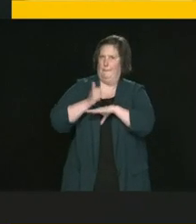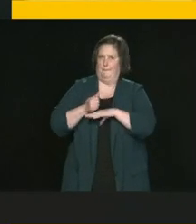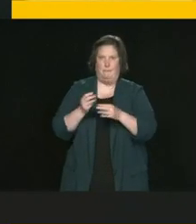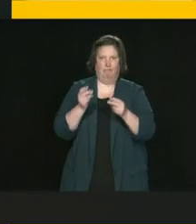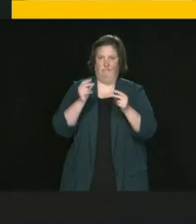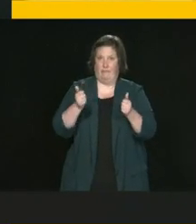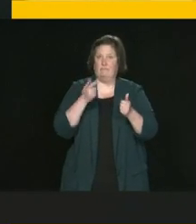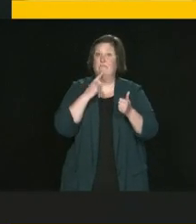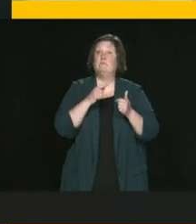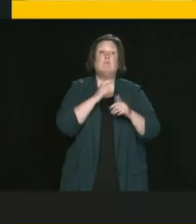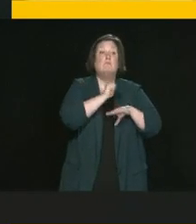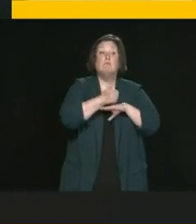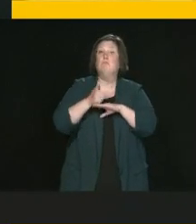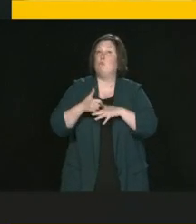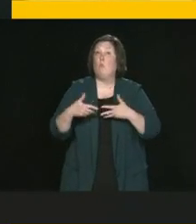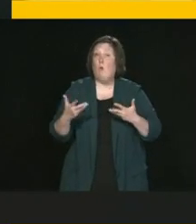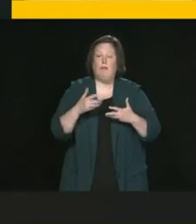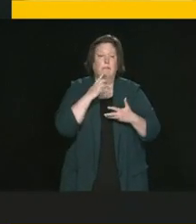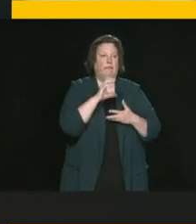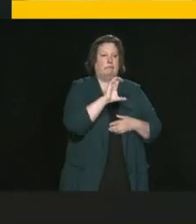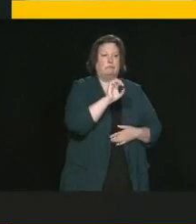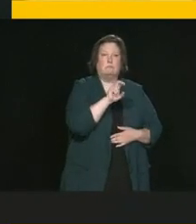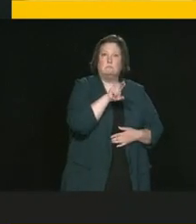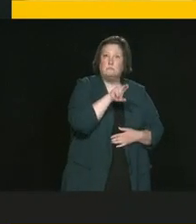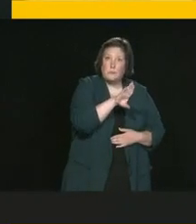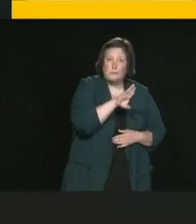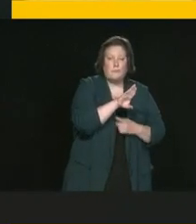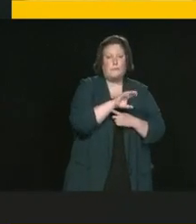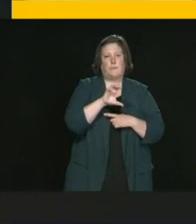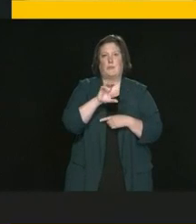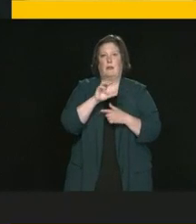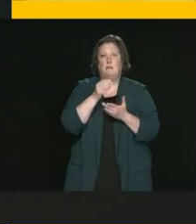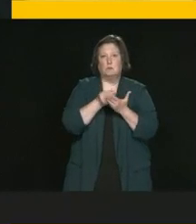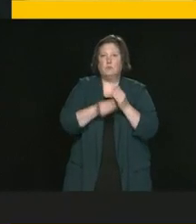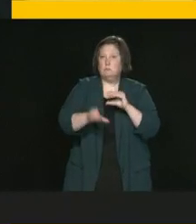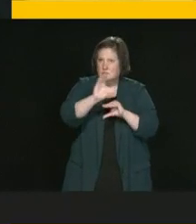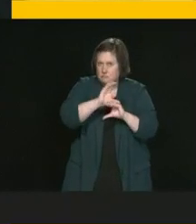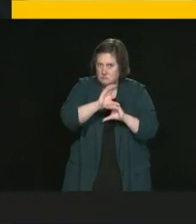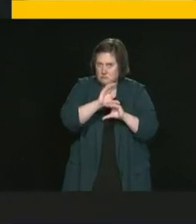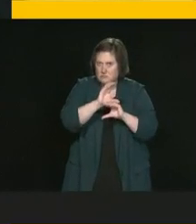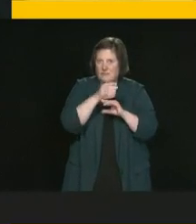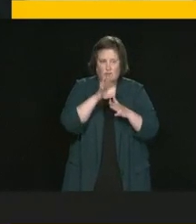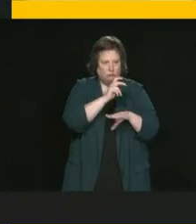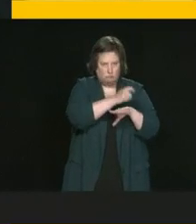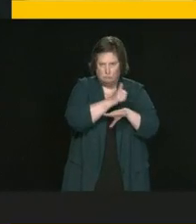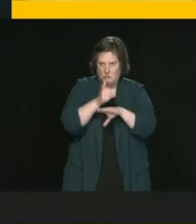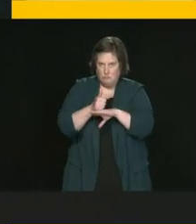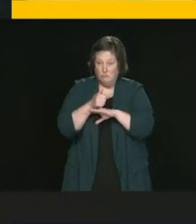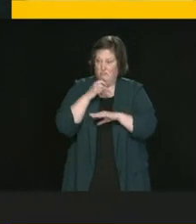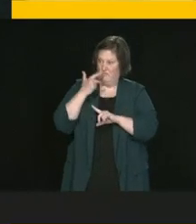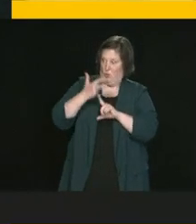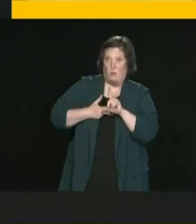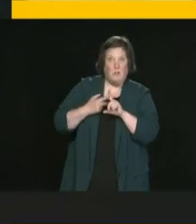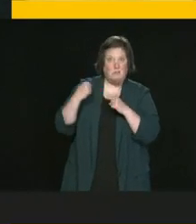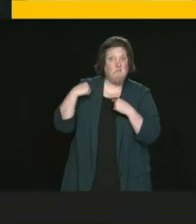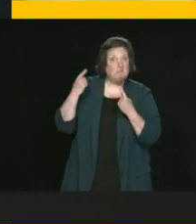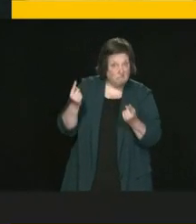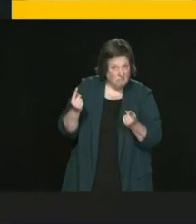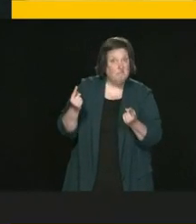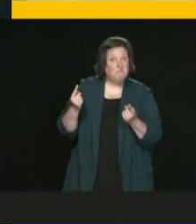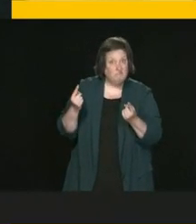Emergency Response Benefit and the Emergency Wage Subsidy. 3 months later, we're now in a position to start